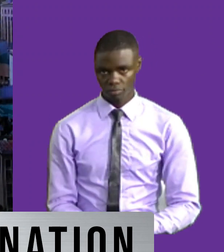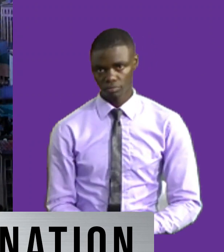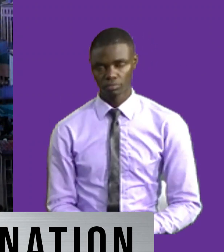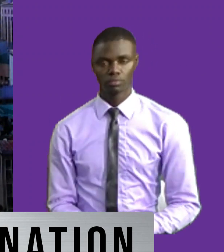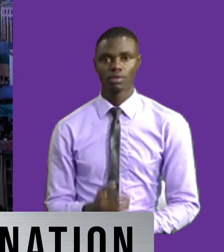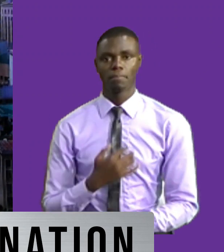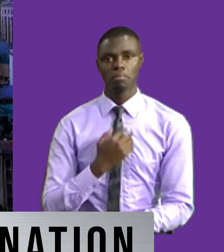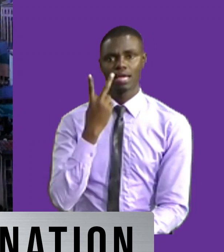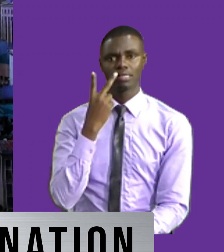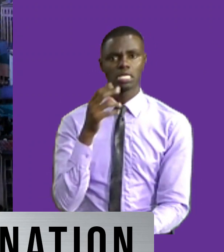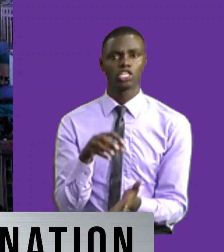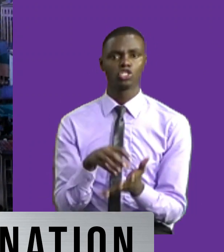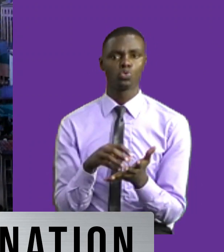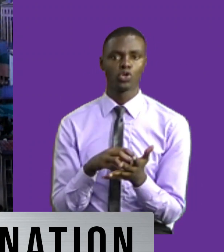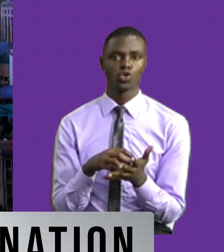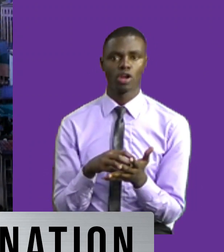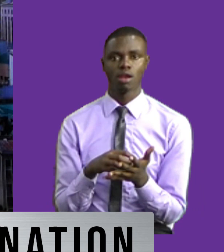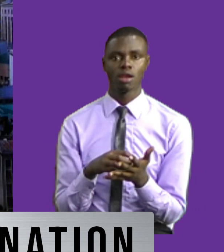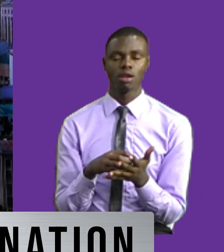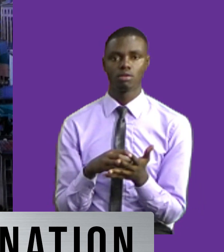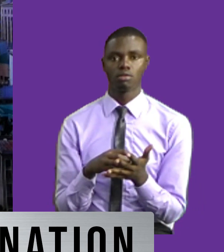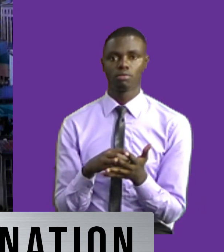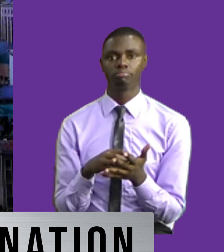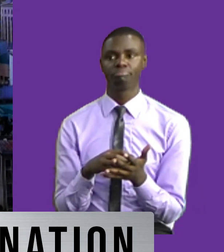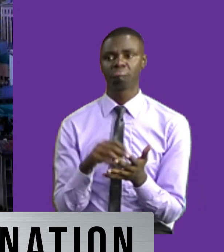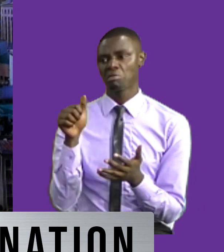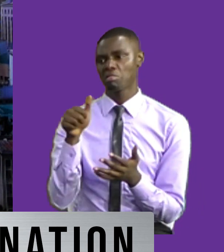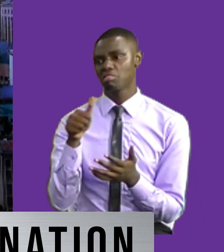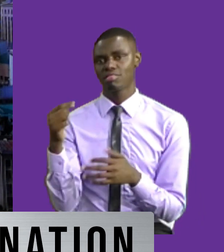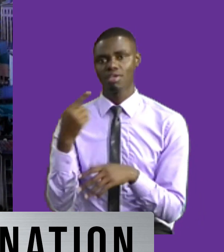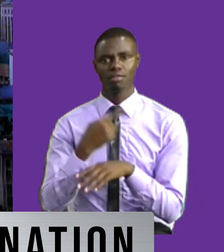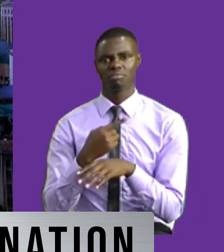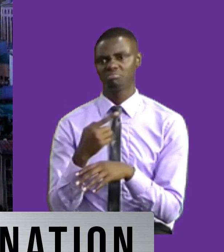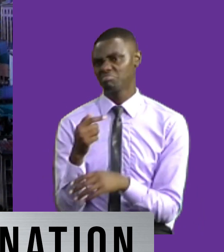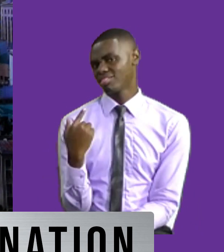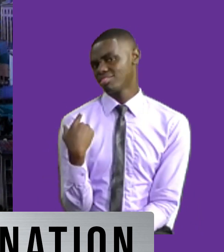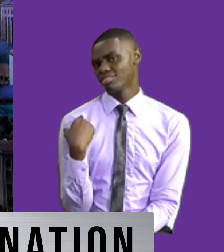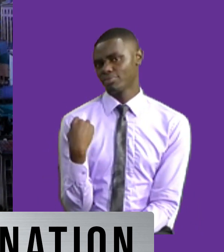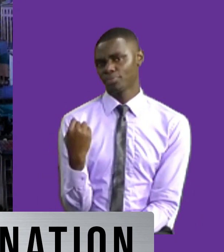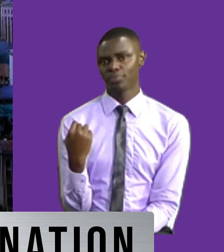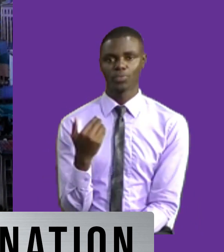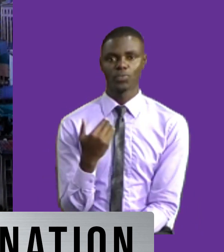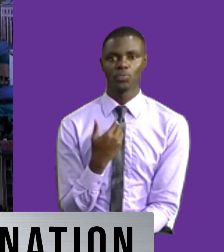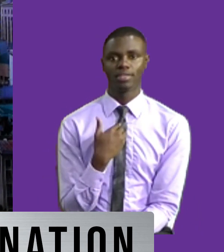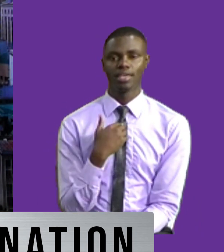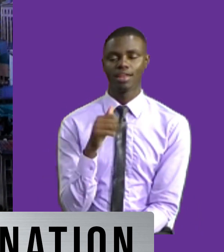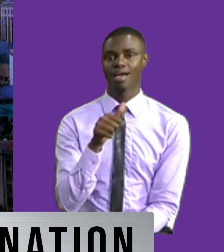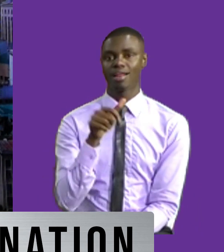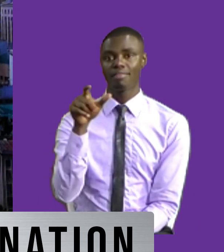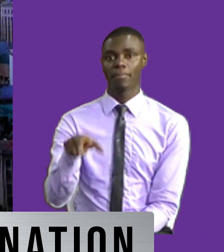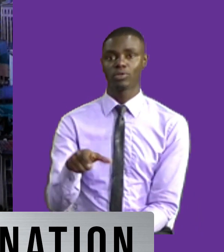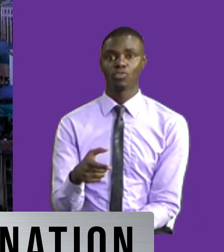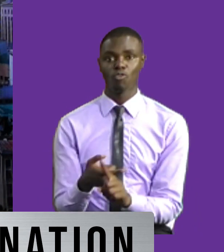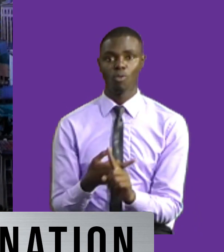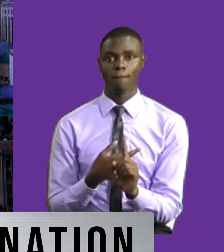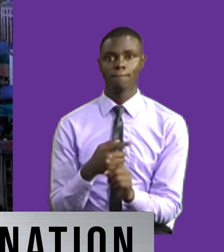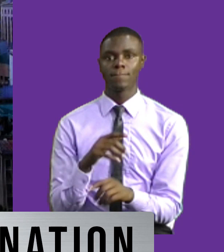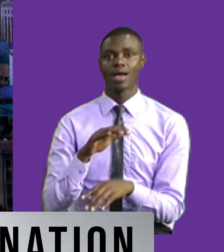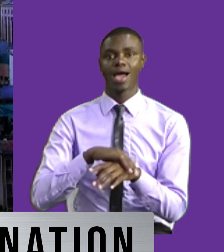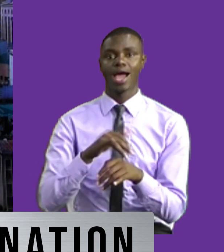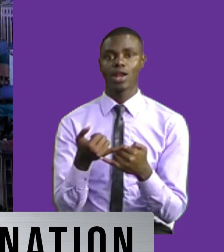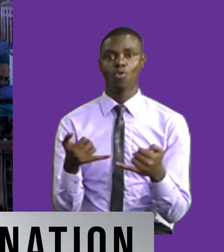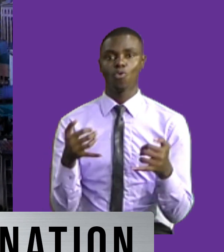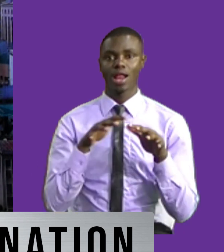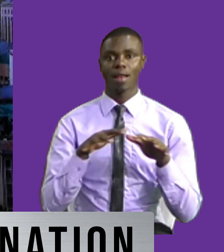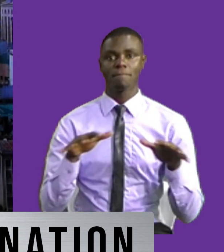I'm seeing a situation here. The other day, we had somebody from one of the online